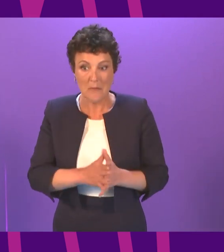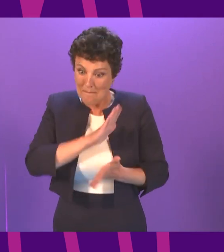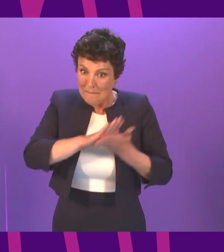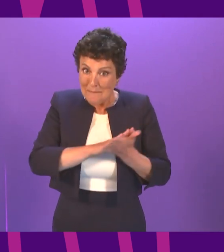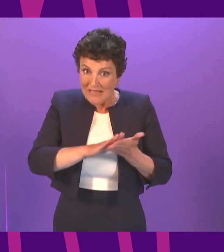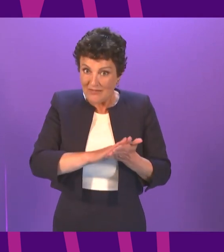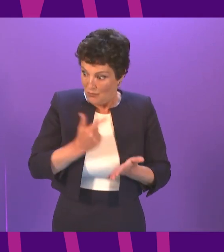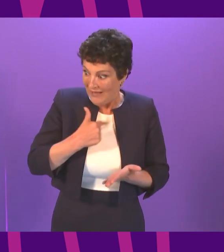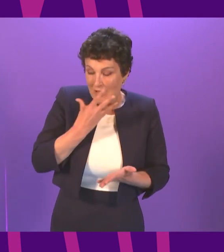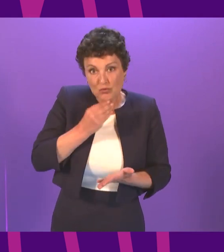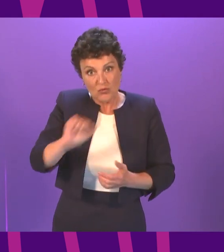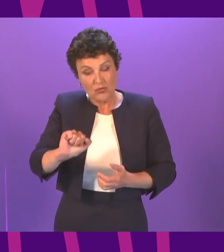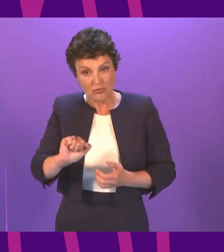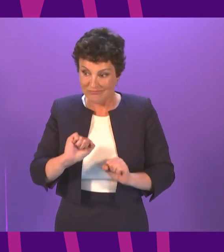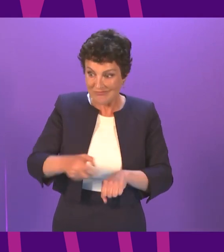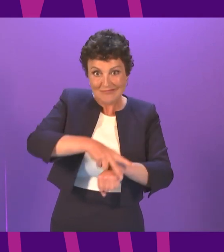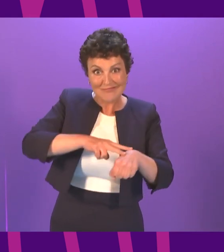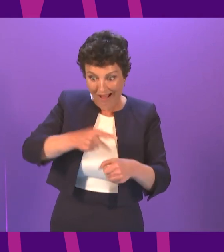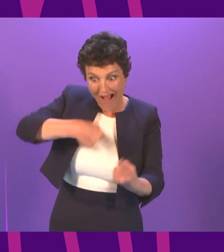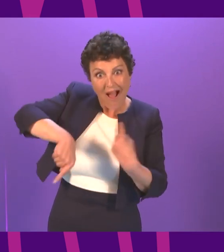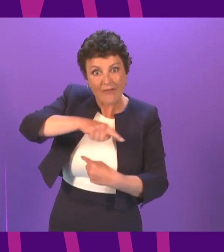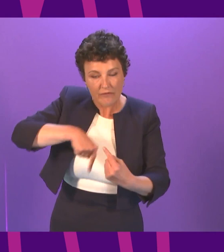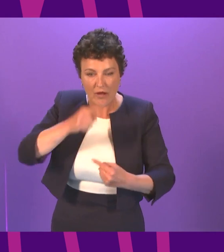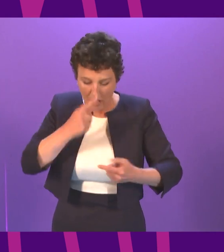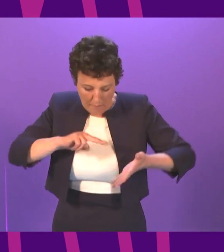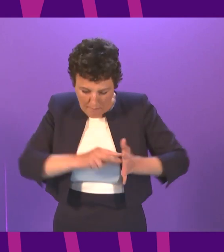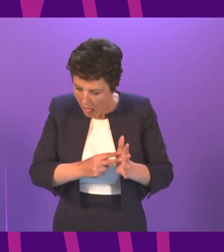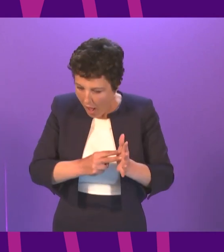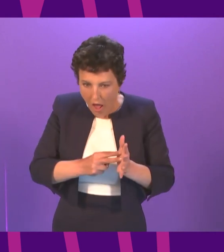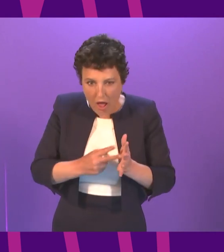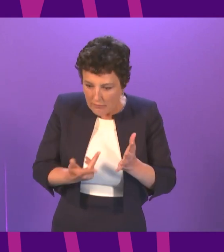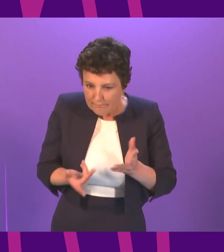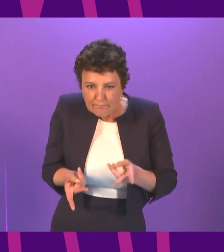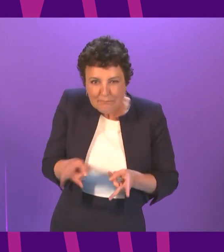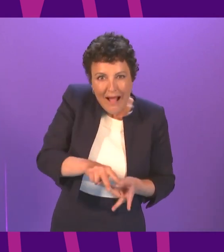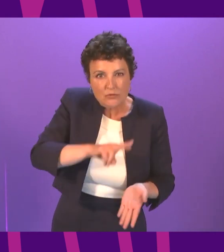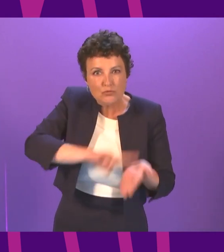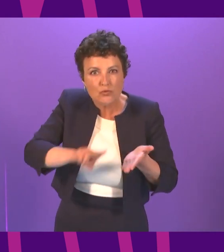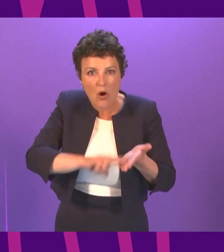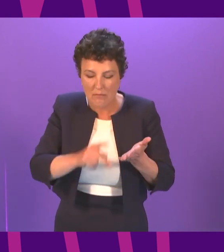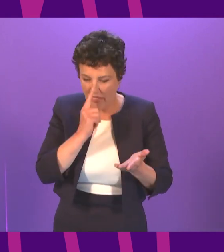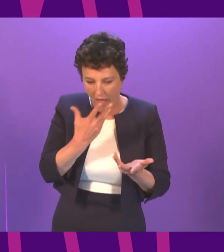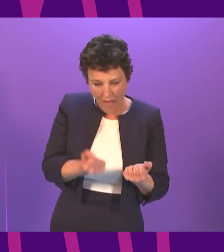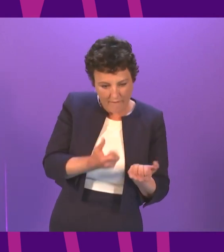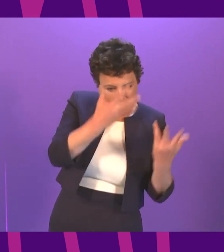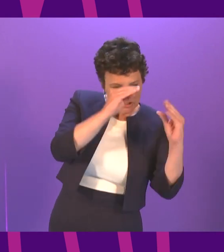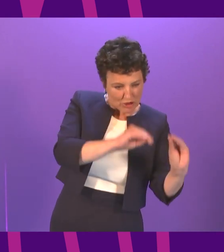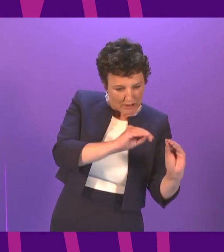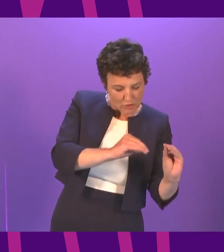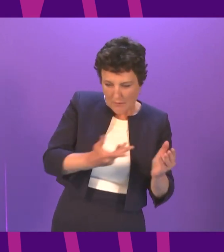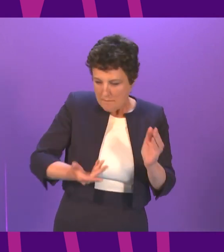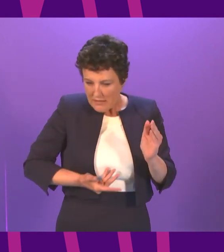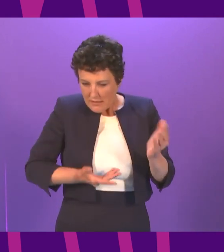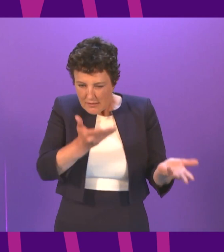civil service expertise to plan a recovery that balances the needs of the health service, education,